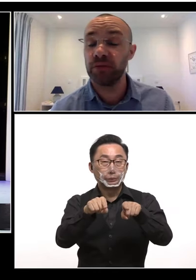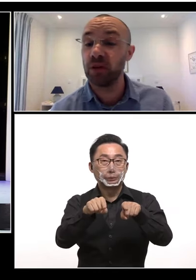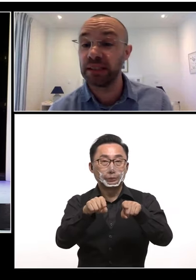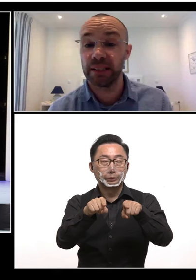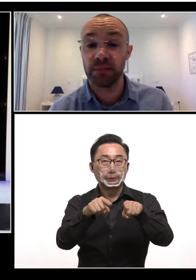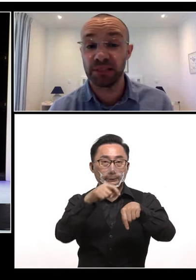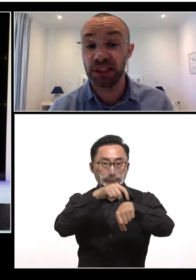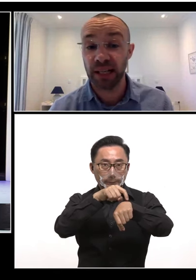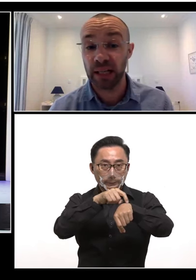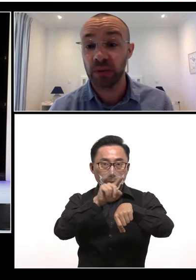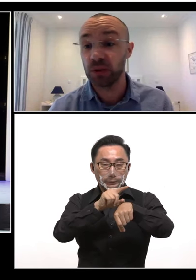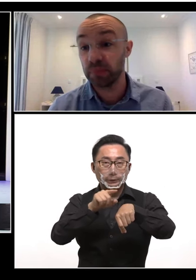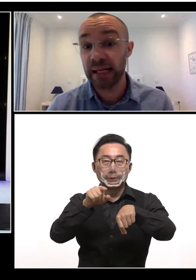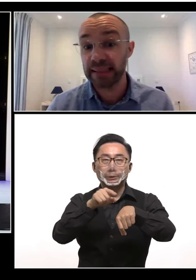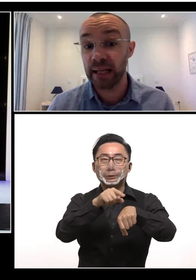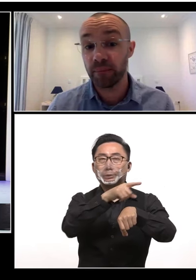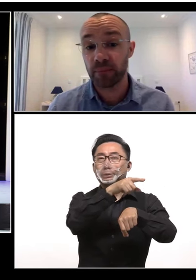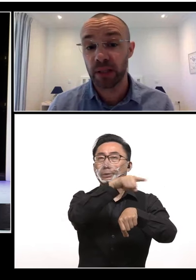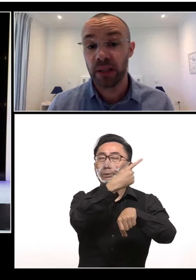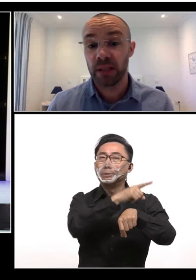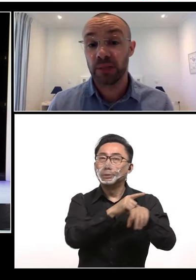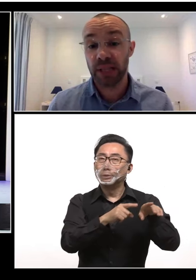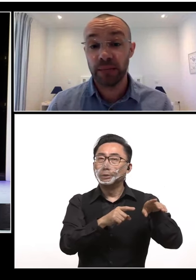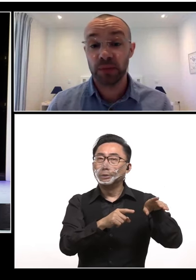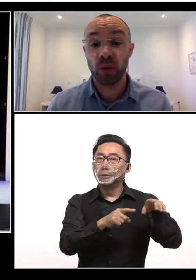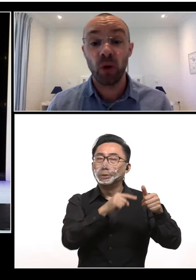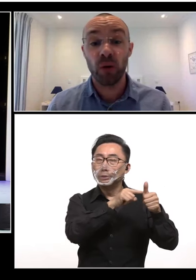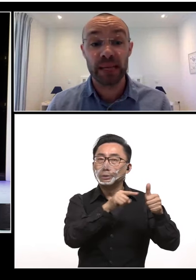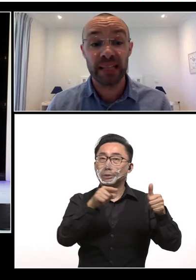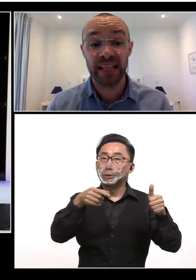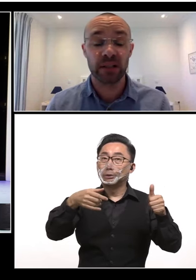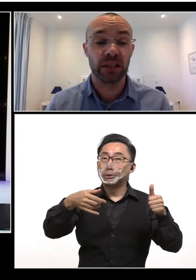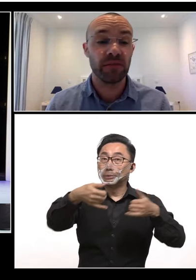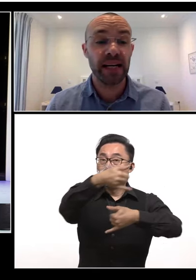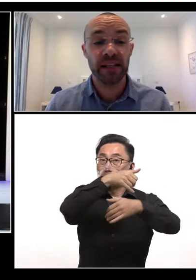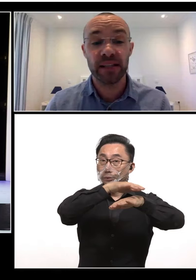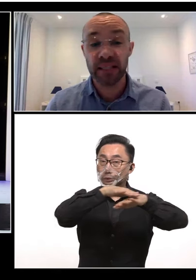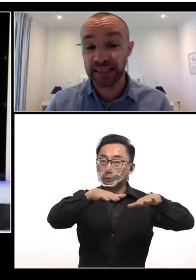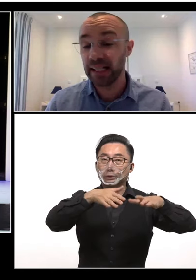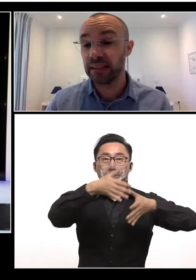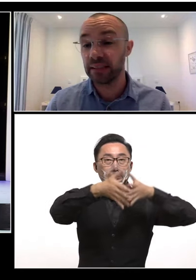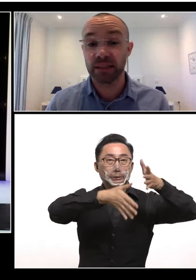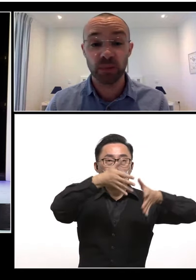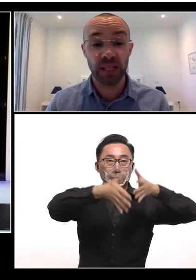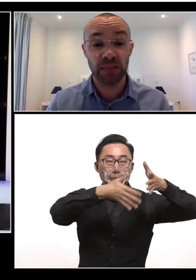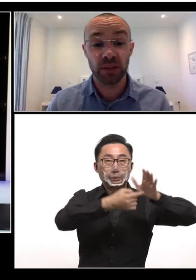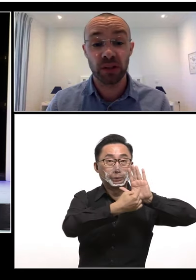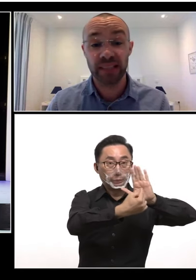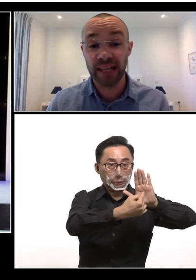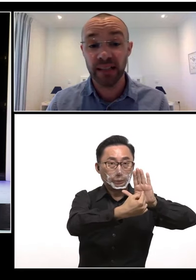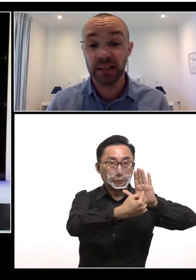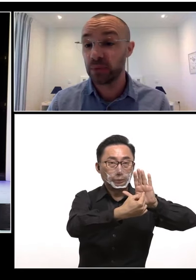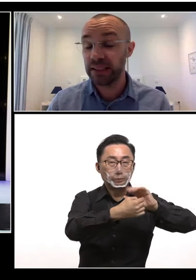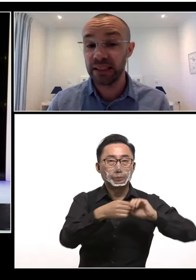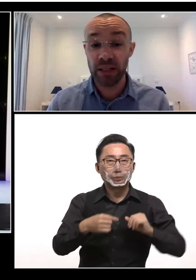she voices the British Sign Language, or BSL. There were times when what BSL could convey in 30 seconds sometimes took